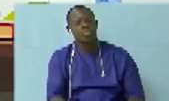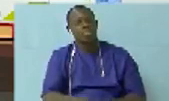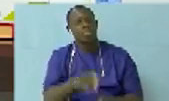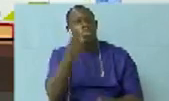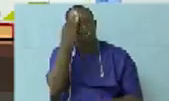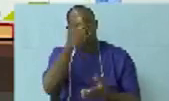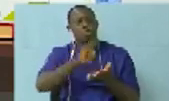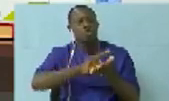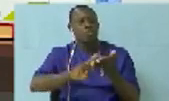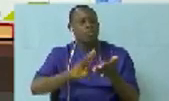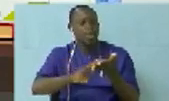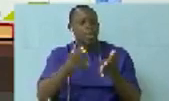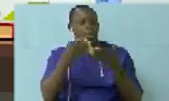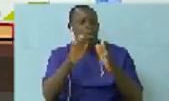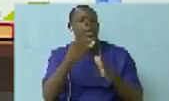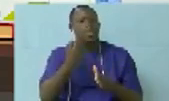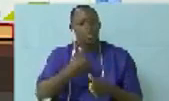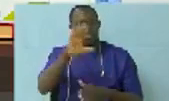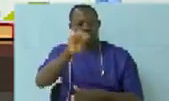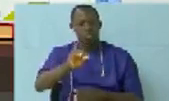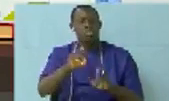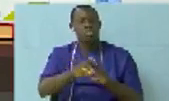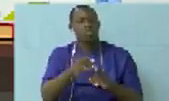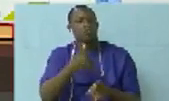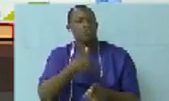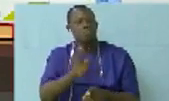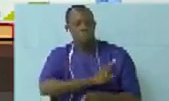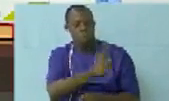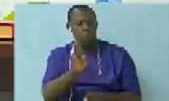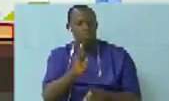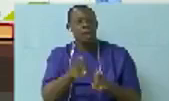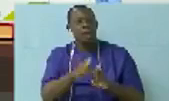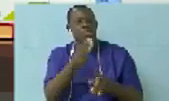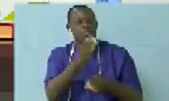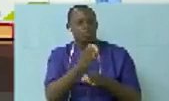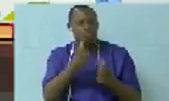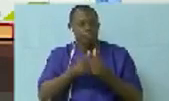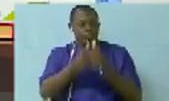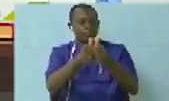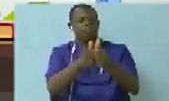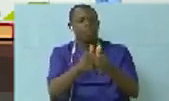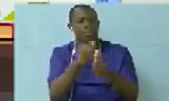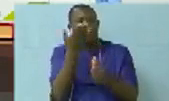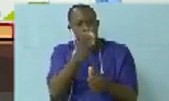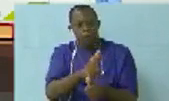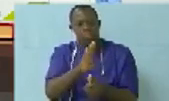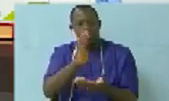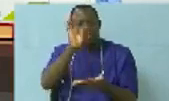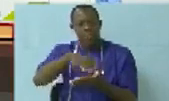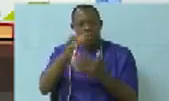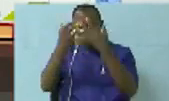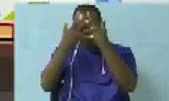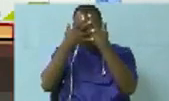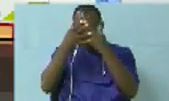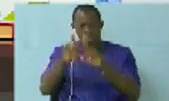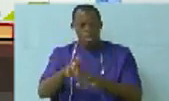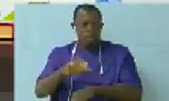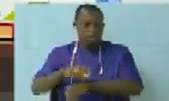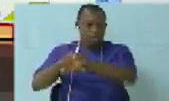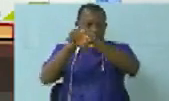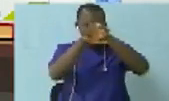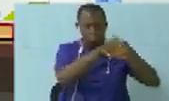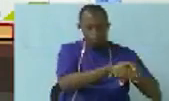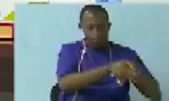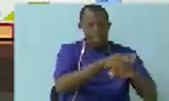normally we are escorted from mile 2 to Union Barracks every day by the Provost